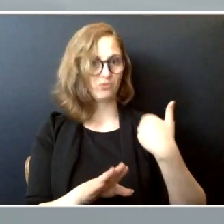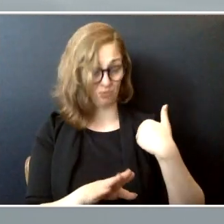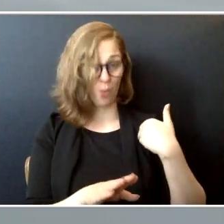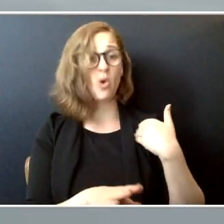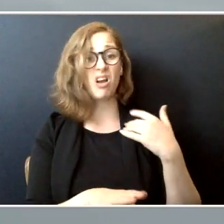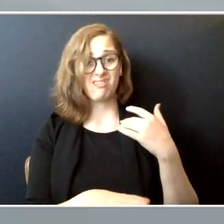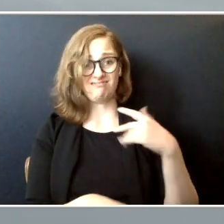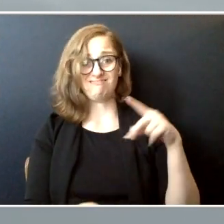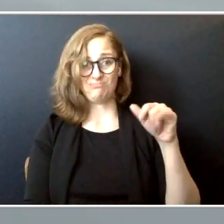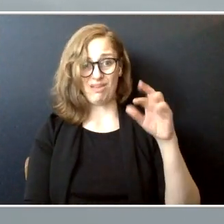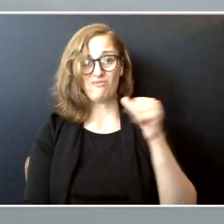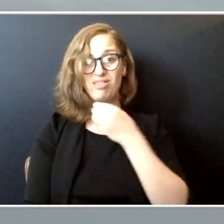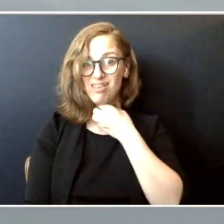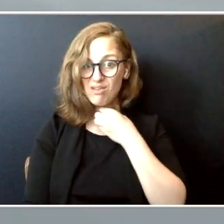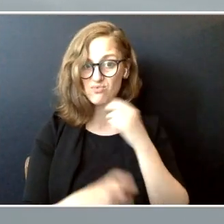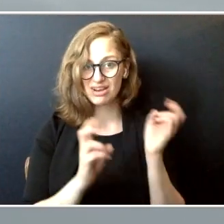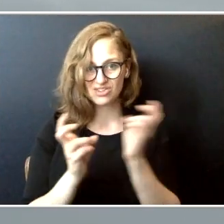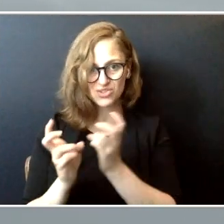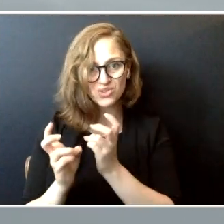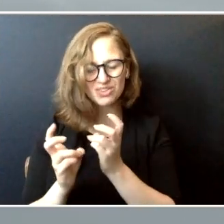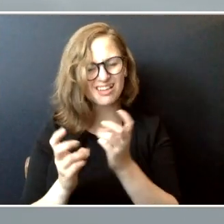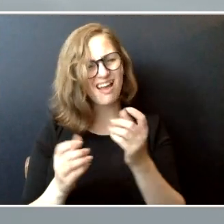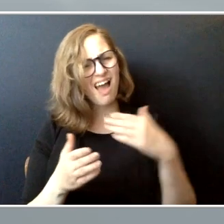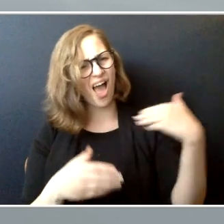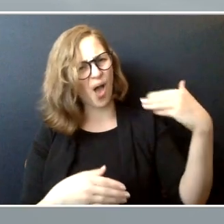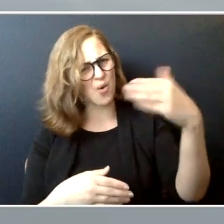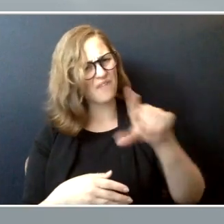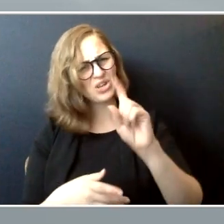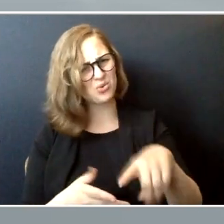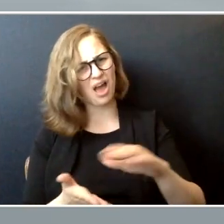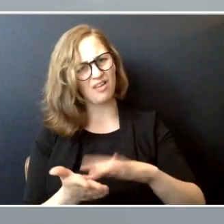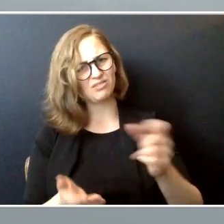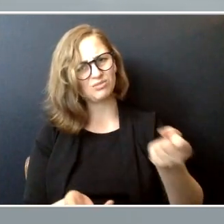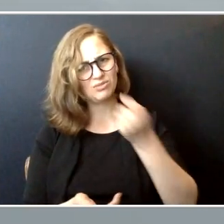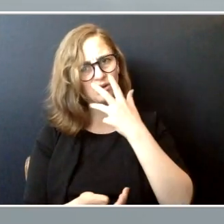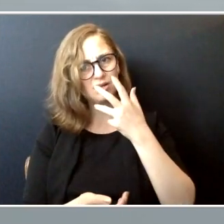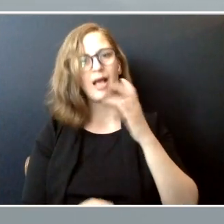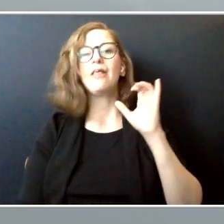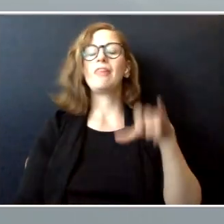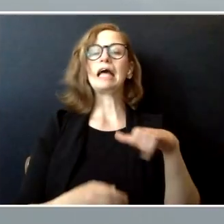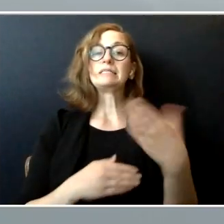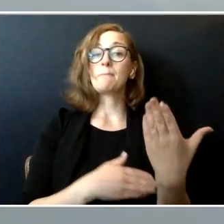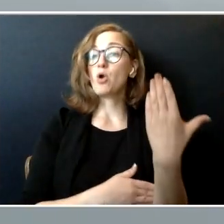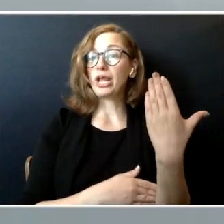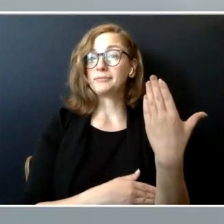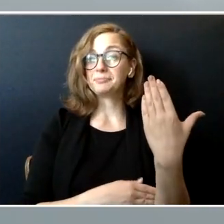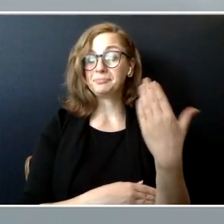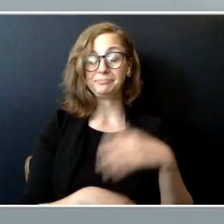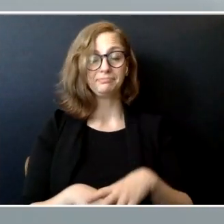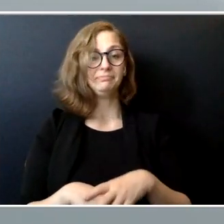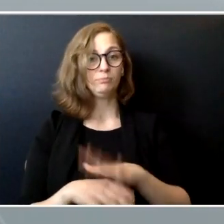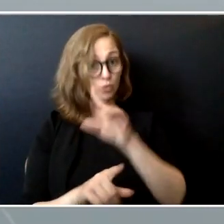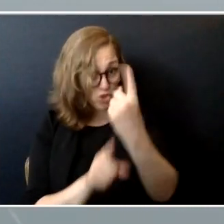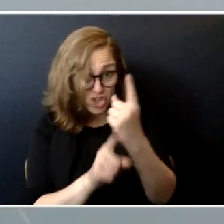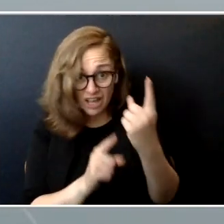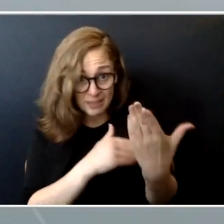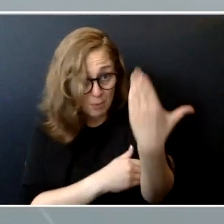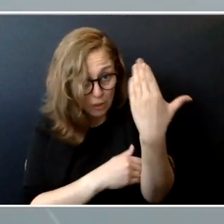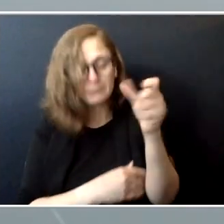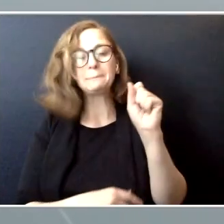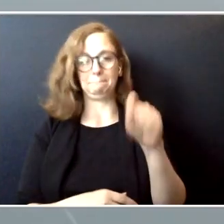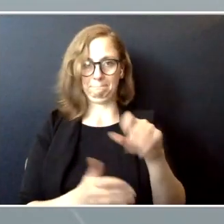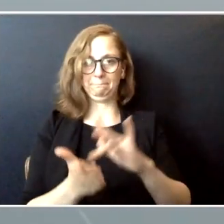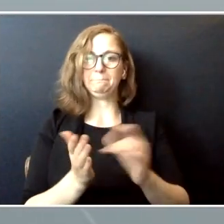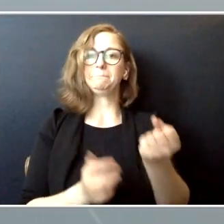because how often do you have to take all your meds? Those are my morning meds. Just the morning ones? Yeah, those are my morning ones. My goodness.